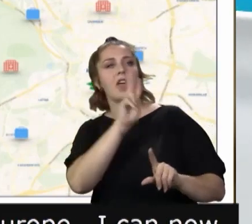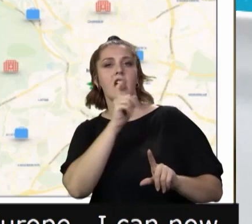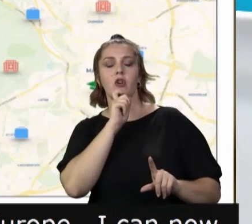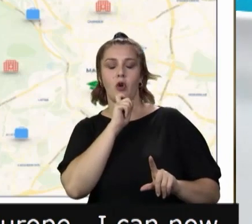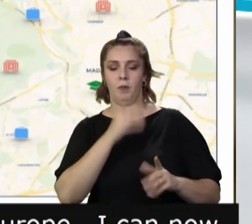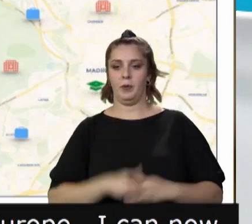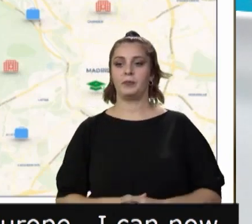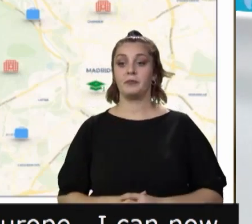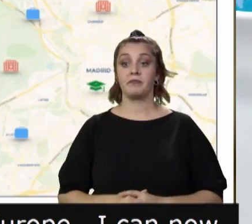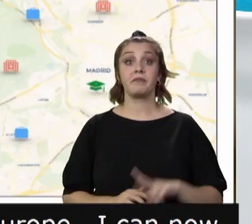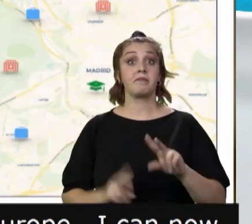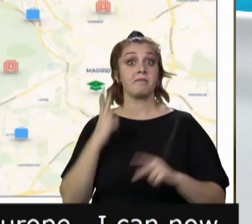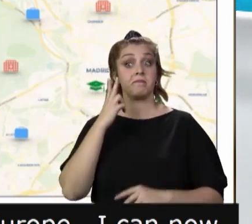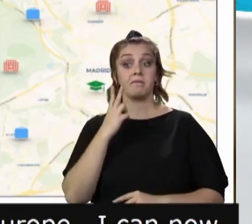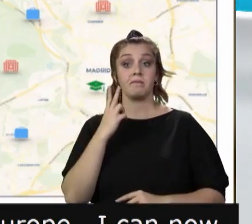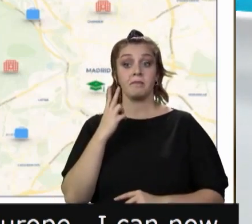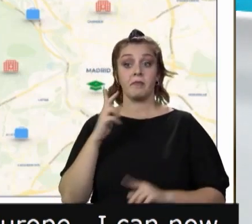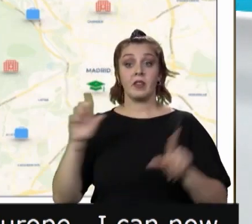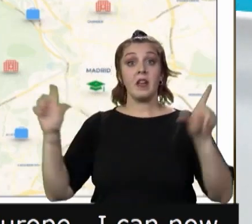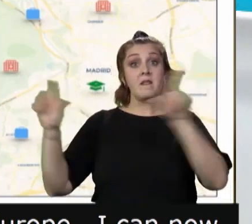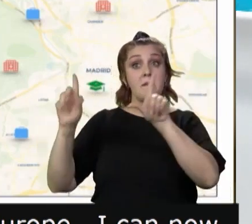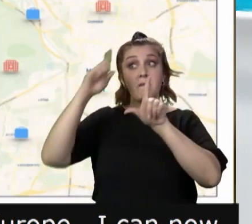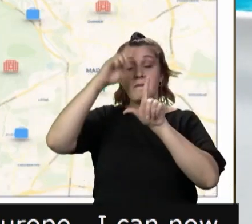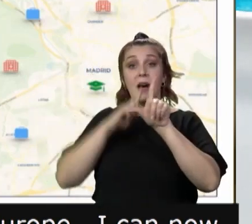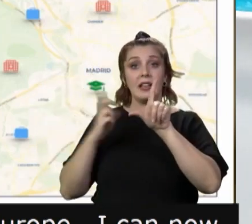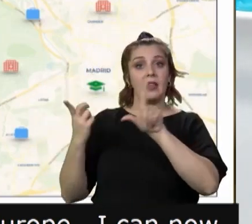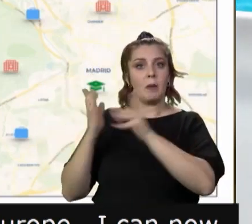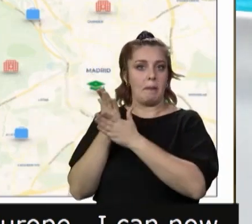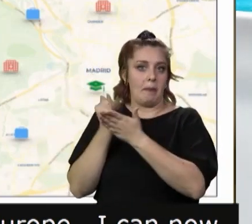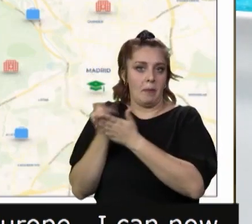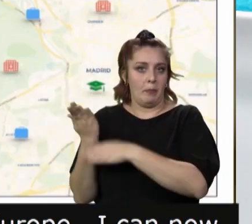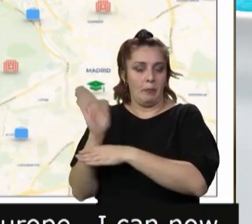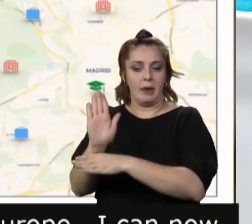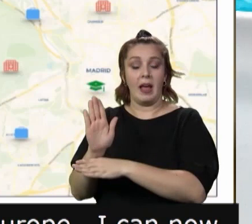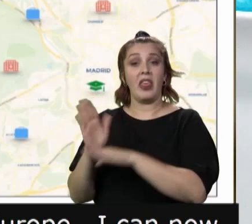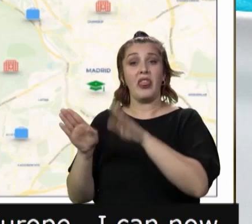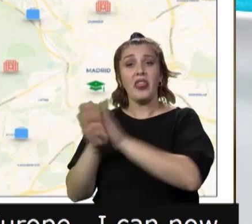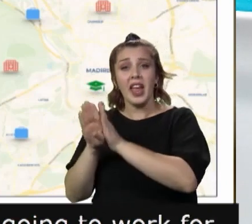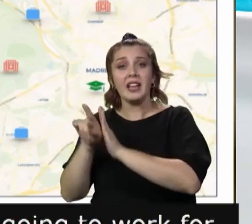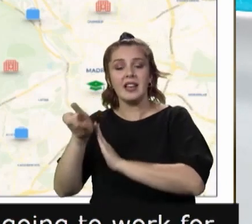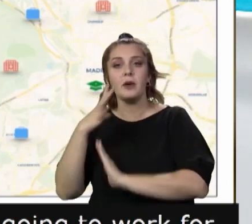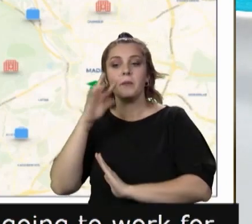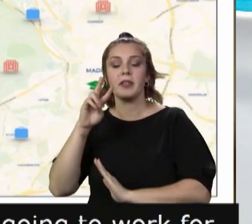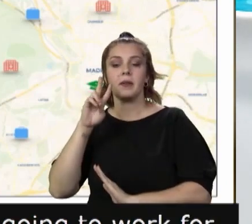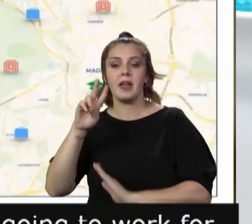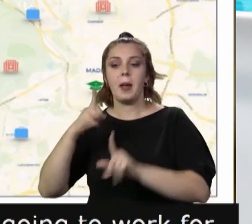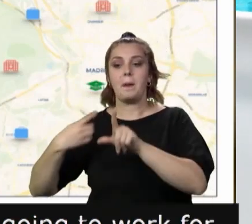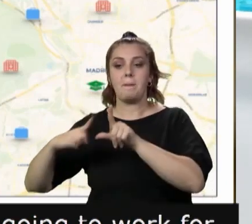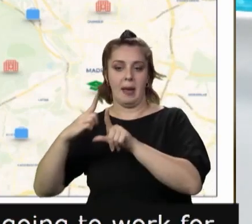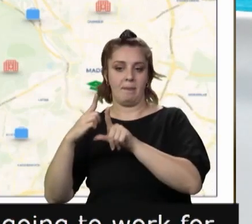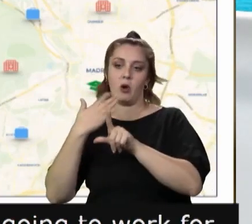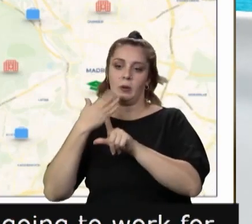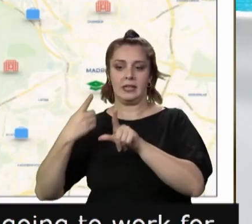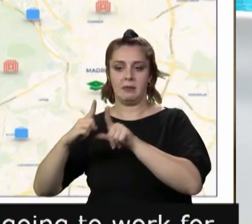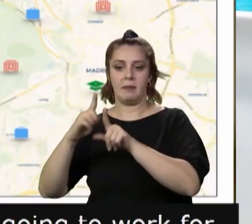web explorer is going to work for everyone. You can see the two interfaces I'm showing you. On the one on the right, there